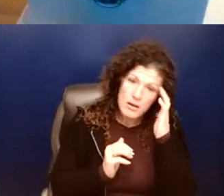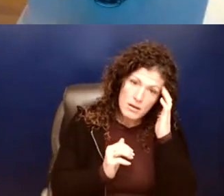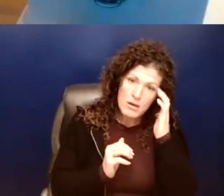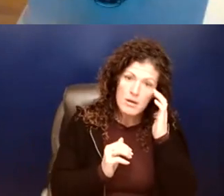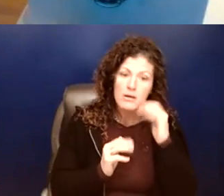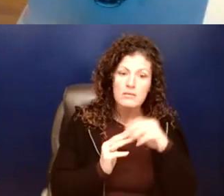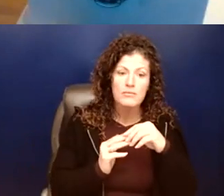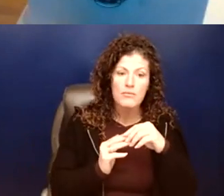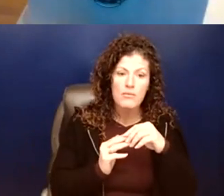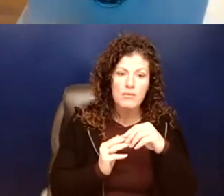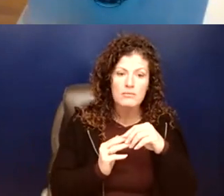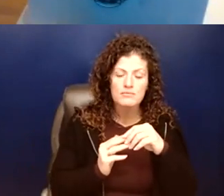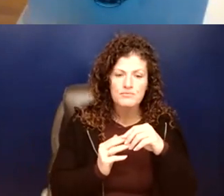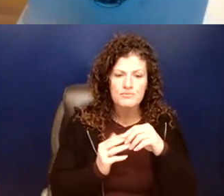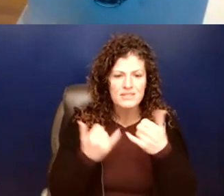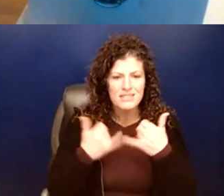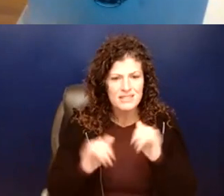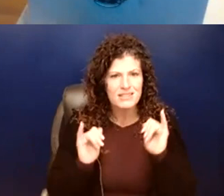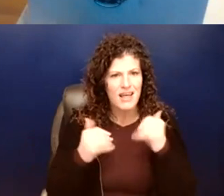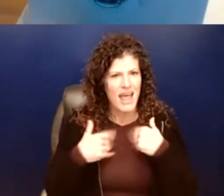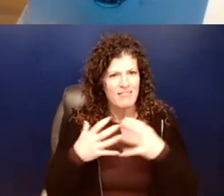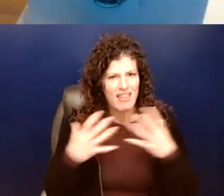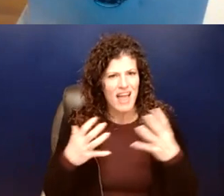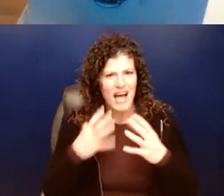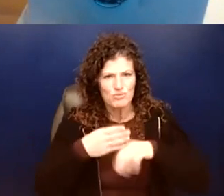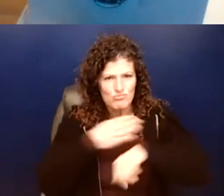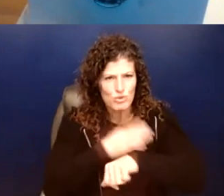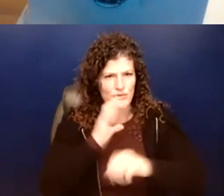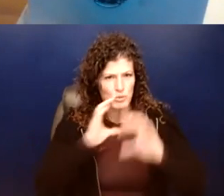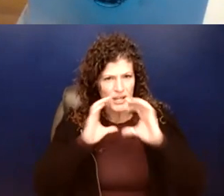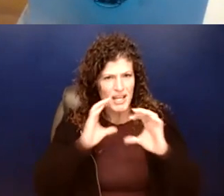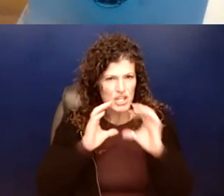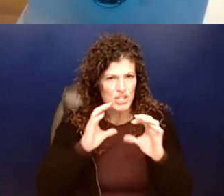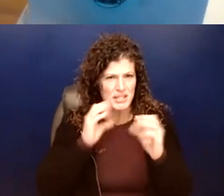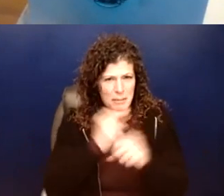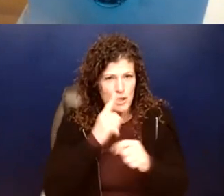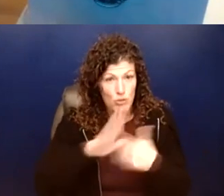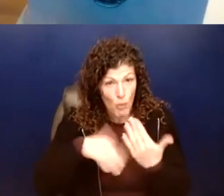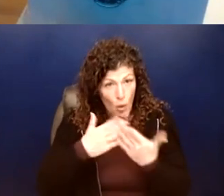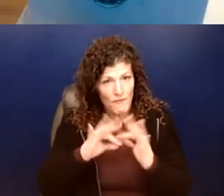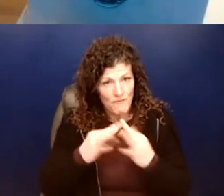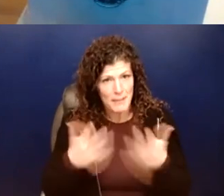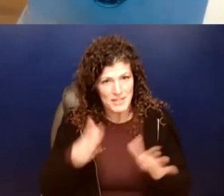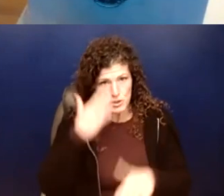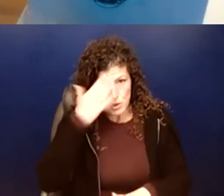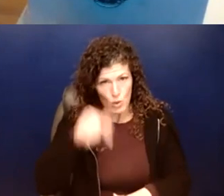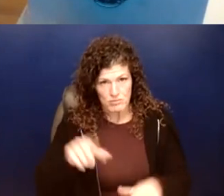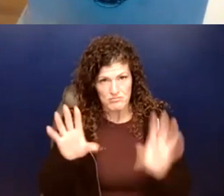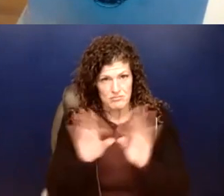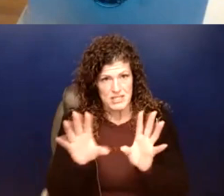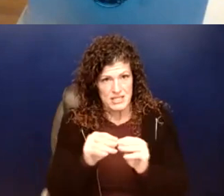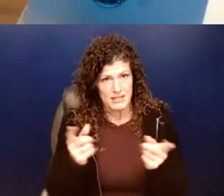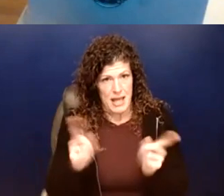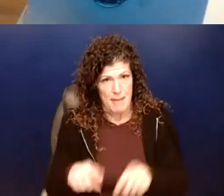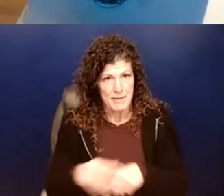lot of, you know, building within our communication systems to allow that our families know that, you know, these sessions are occurring.